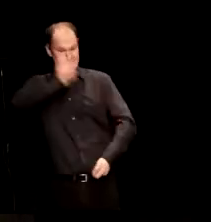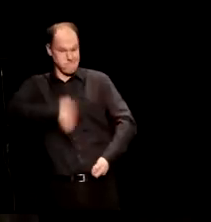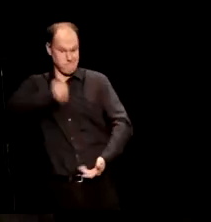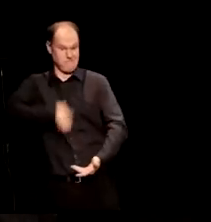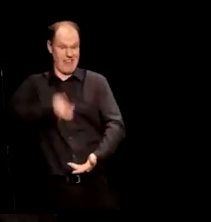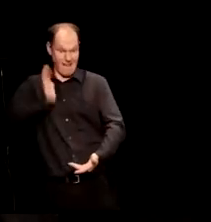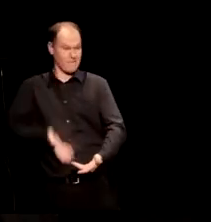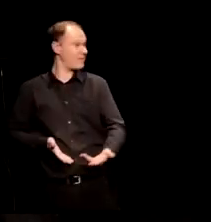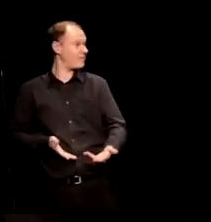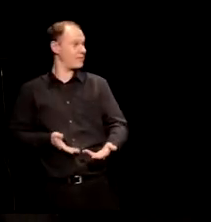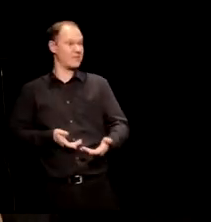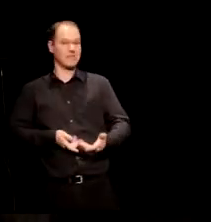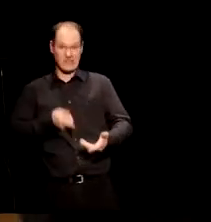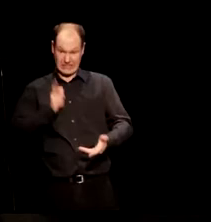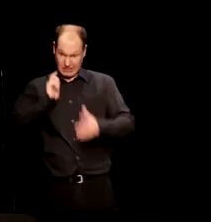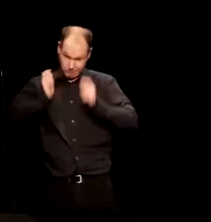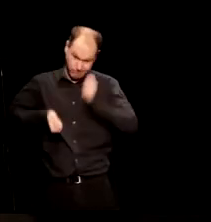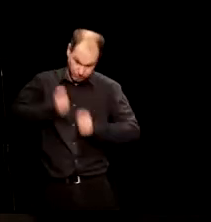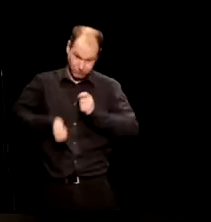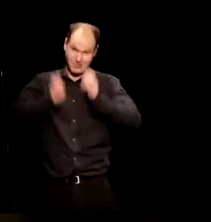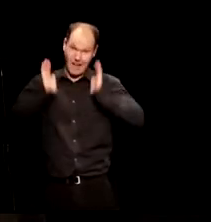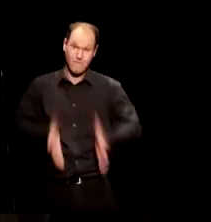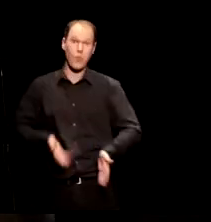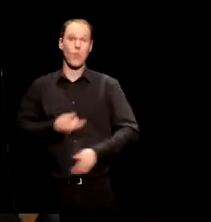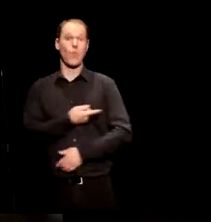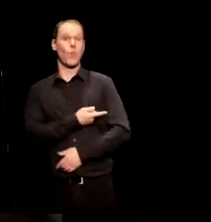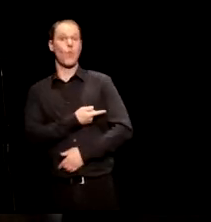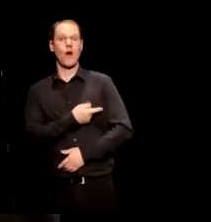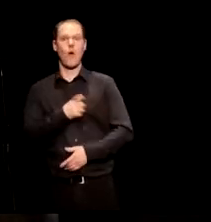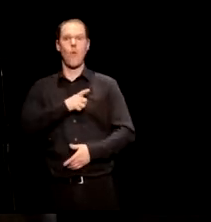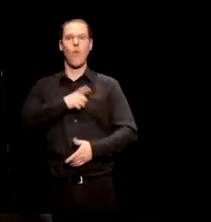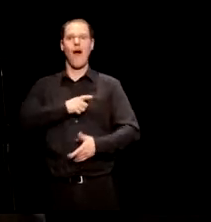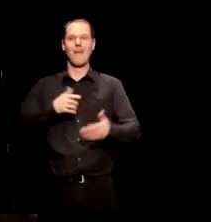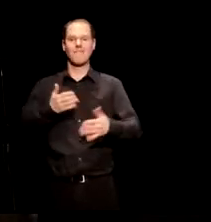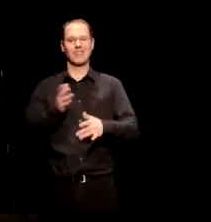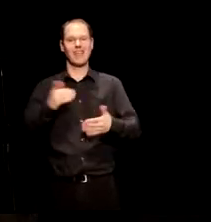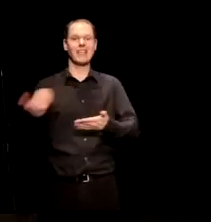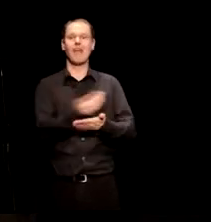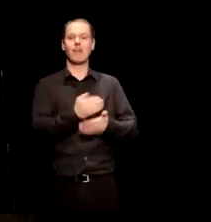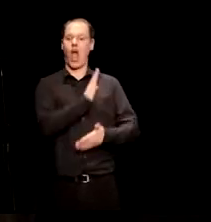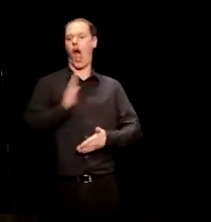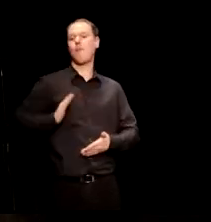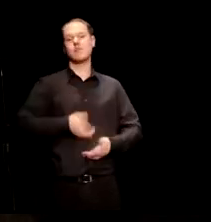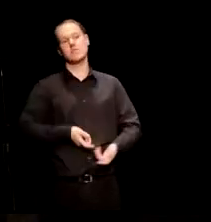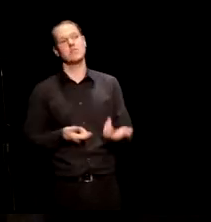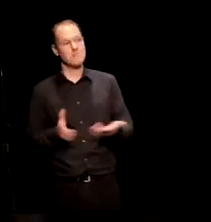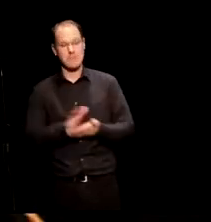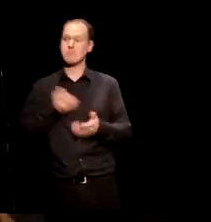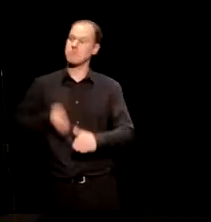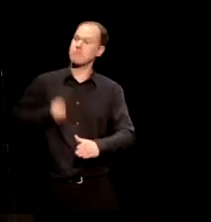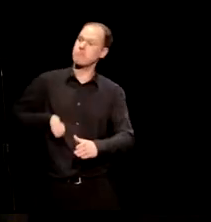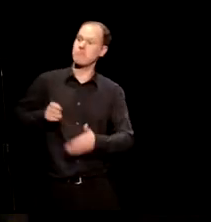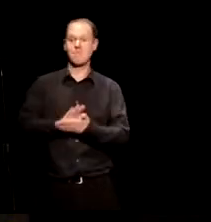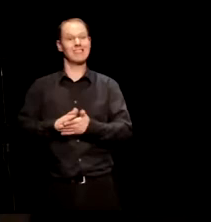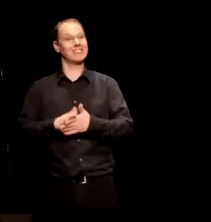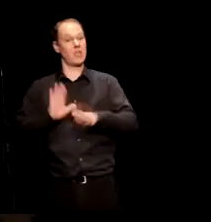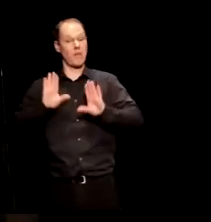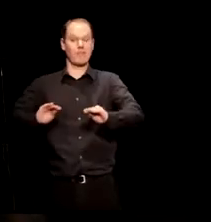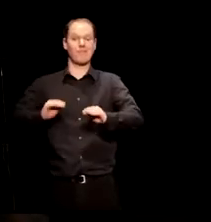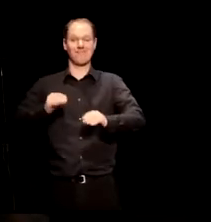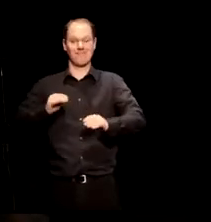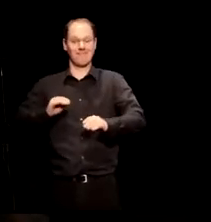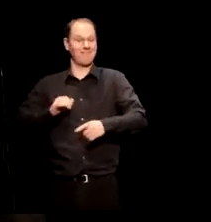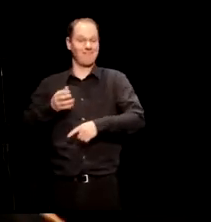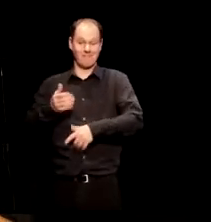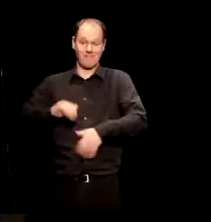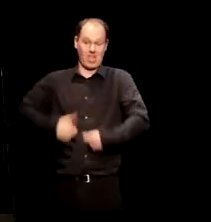drum. I gotta blow this bass drum for the Salvation Army to keep myself from starving. Well,